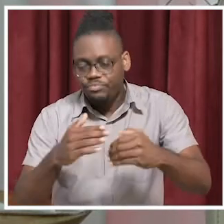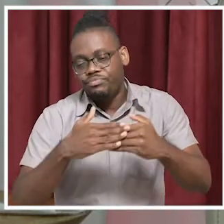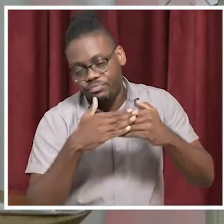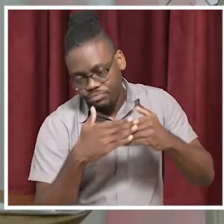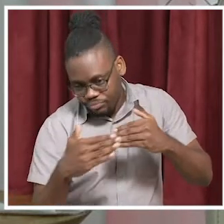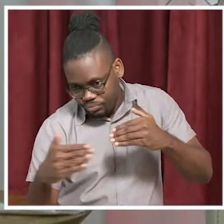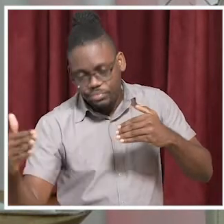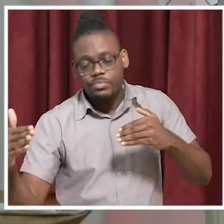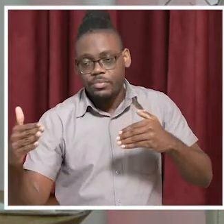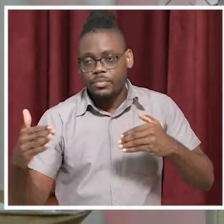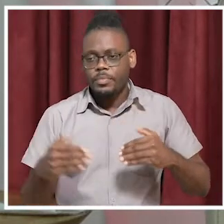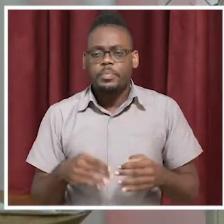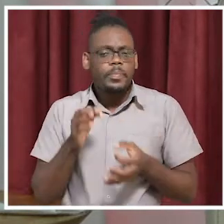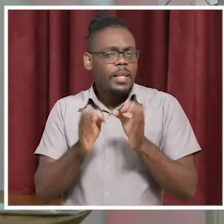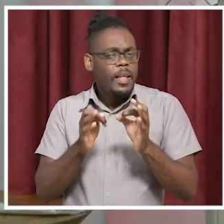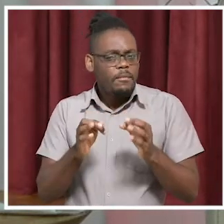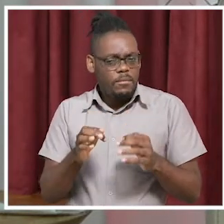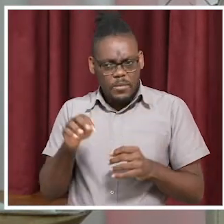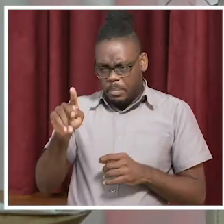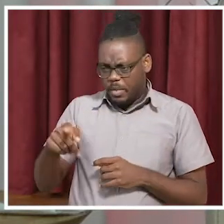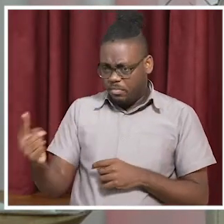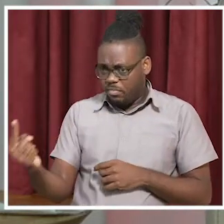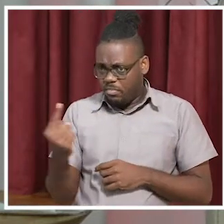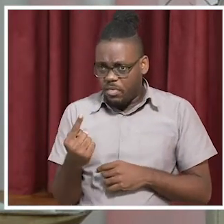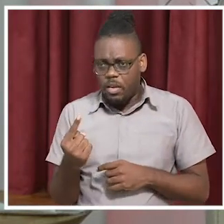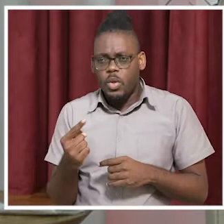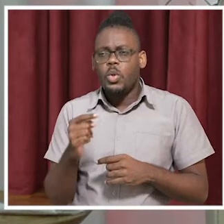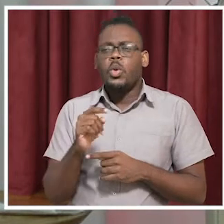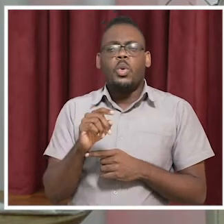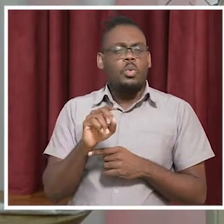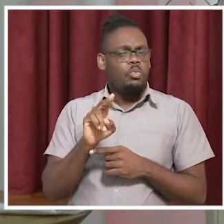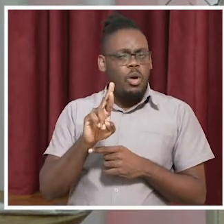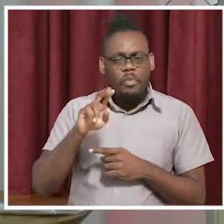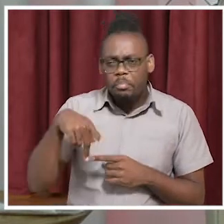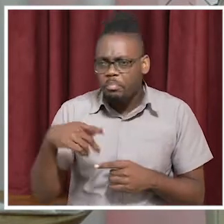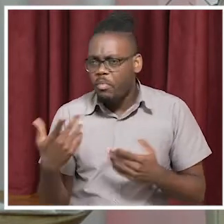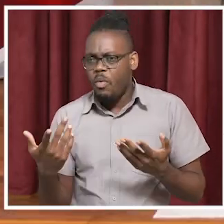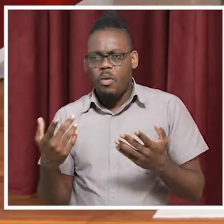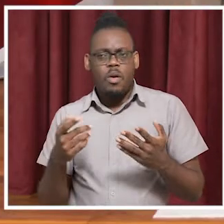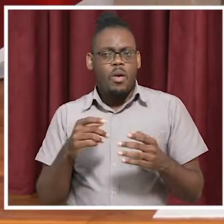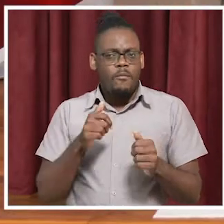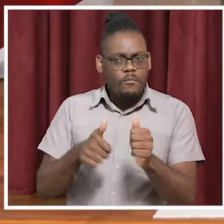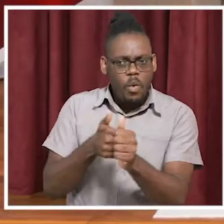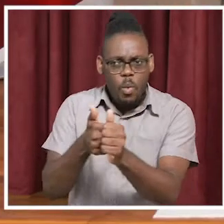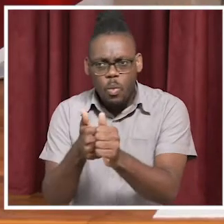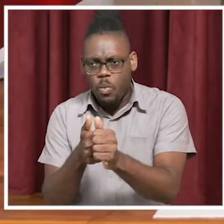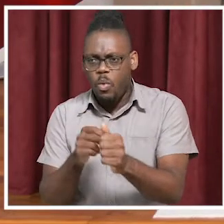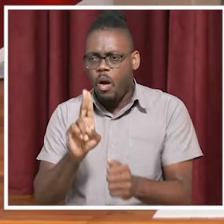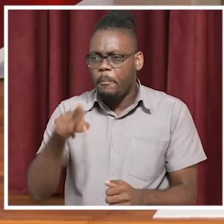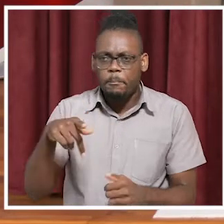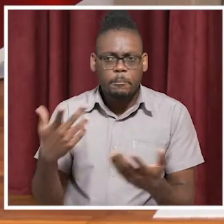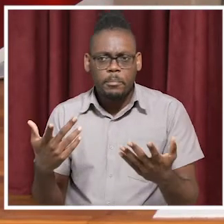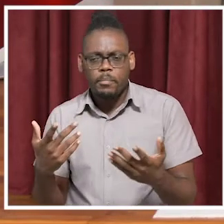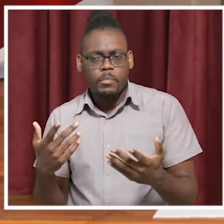person needed to follow up, how do we do that? Is there an assigned officer that you're continuously in contact with? Now, our project officers, we have